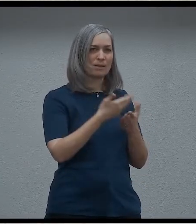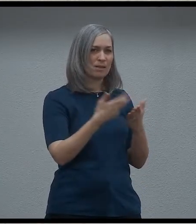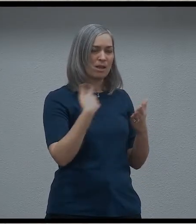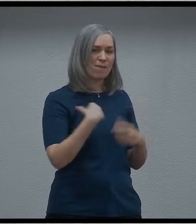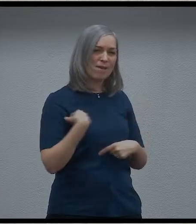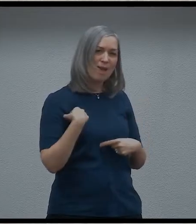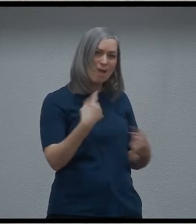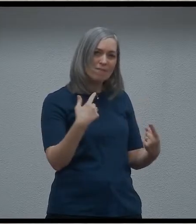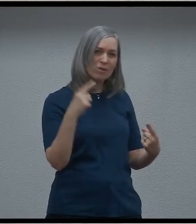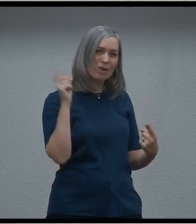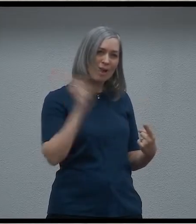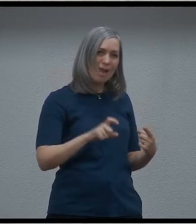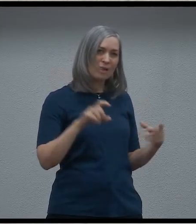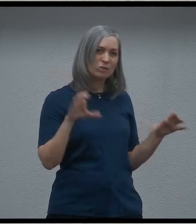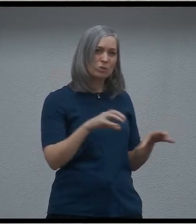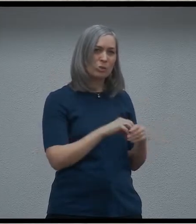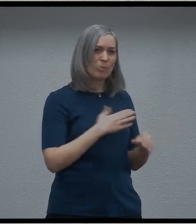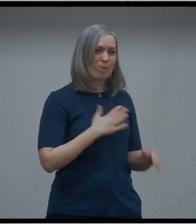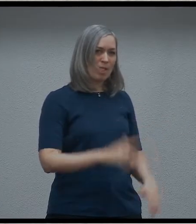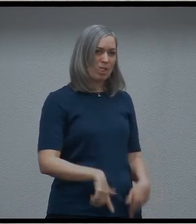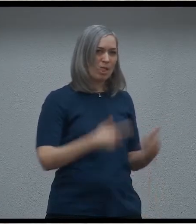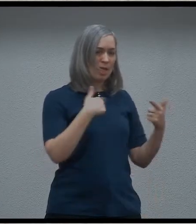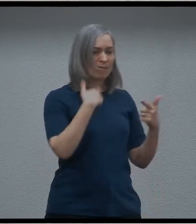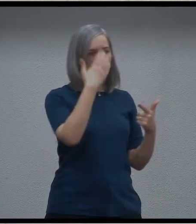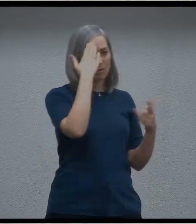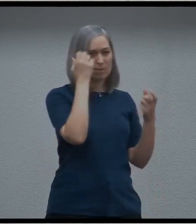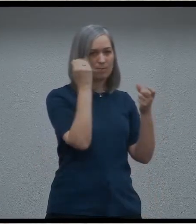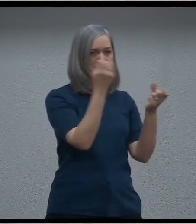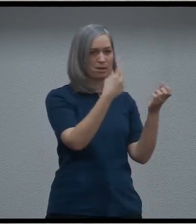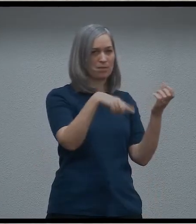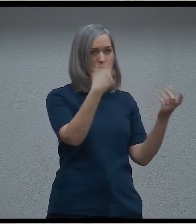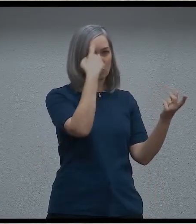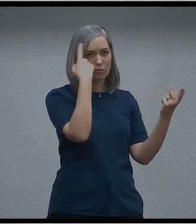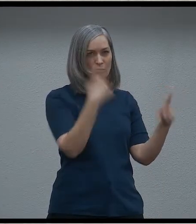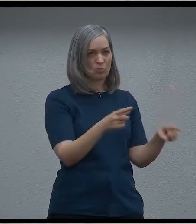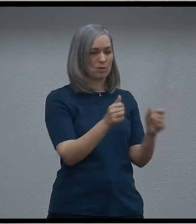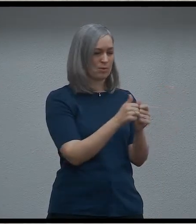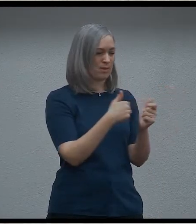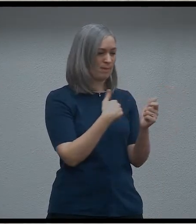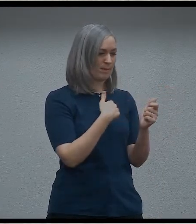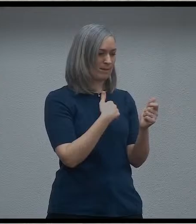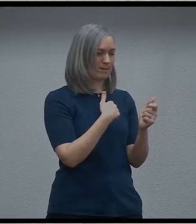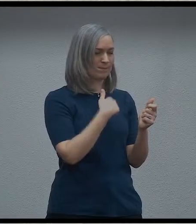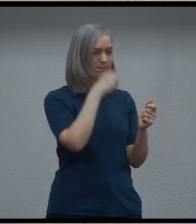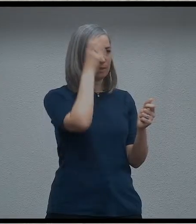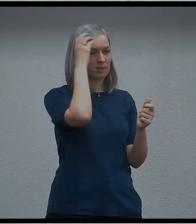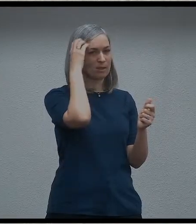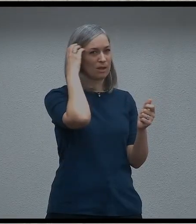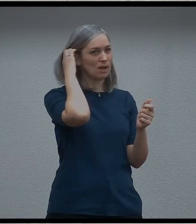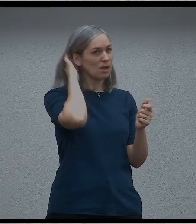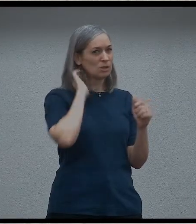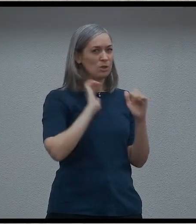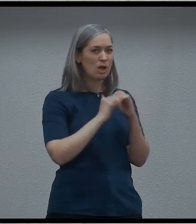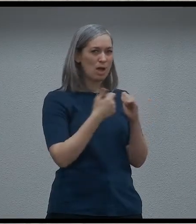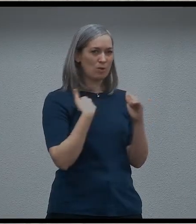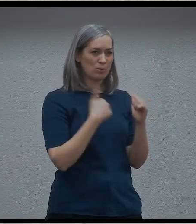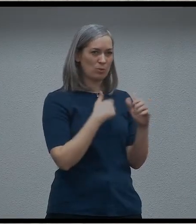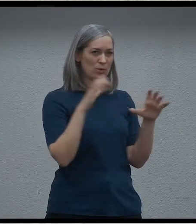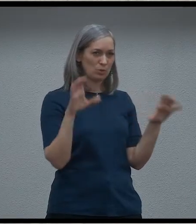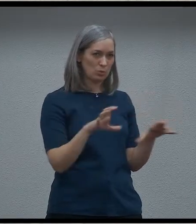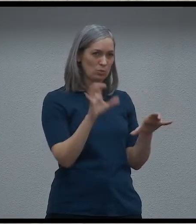I imagine that many of you would agree with me, at least in some part. So how do we go about doing that practically?